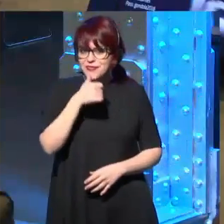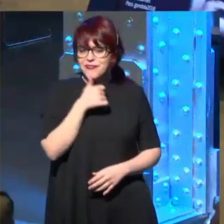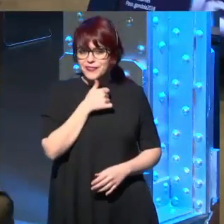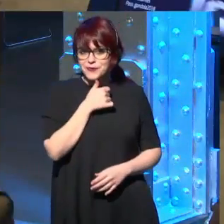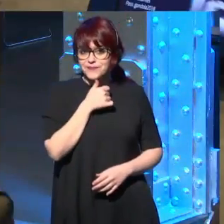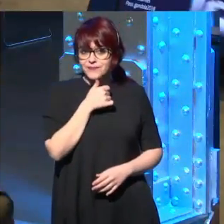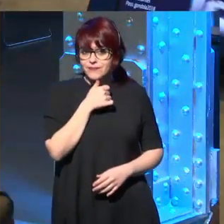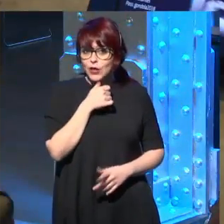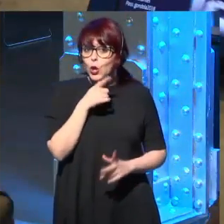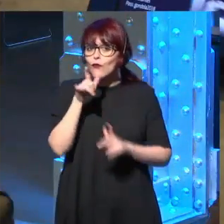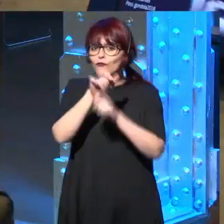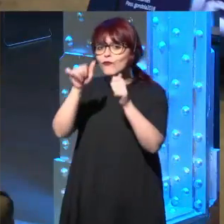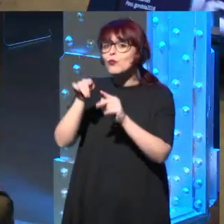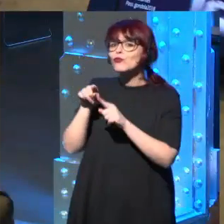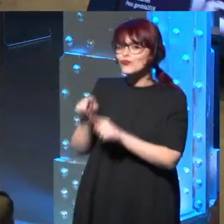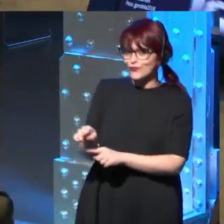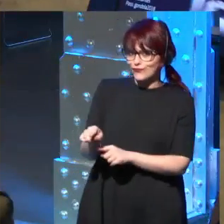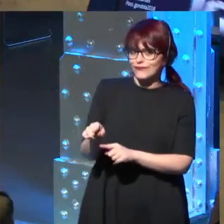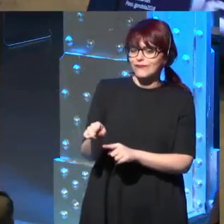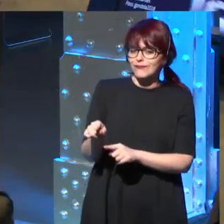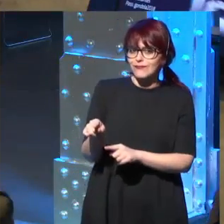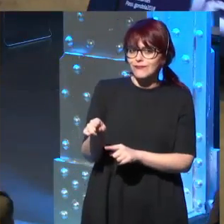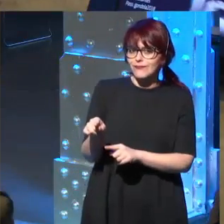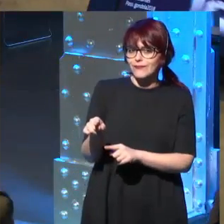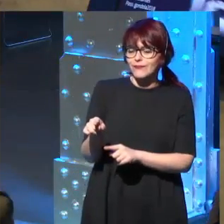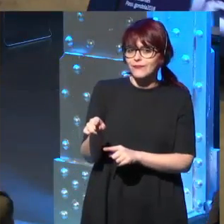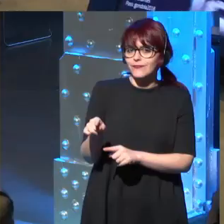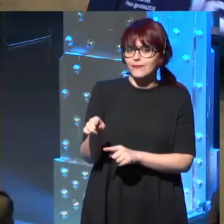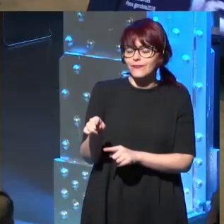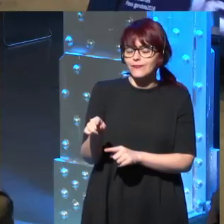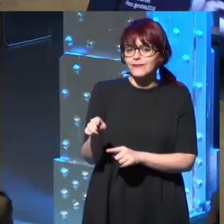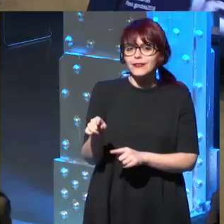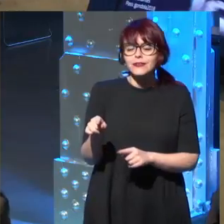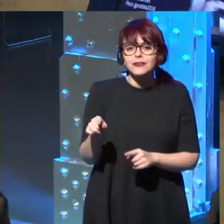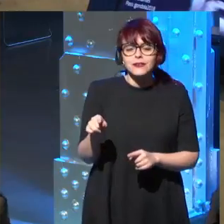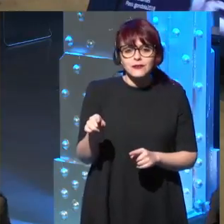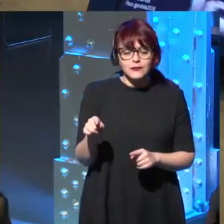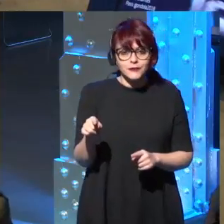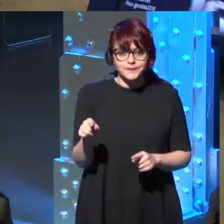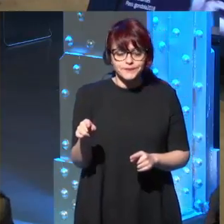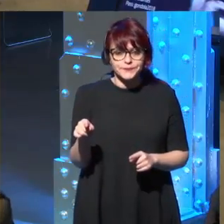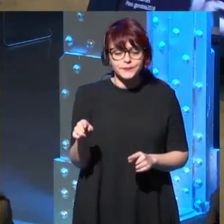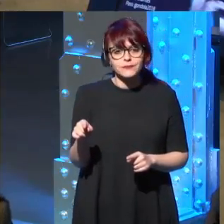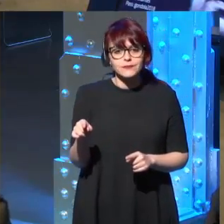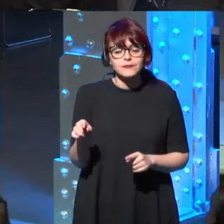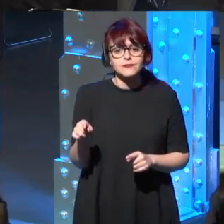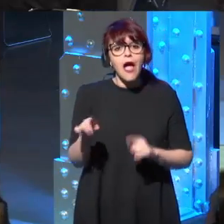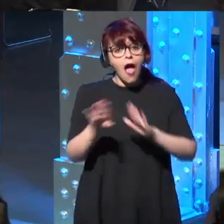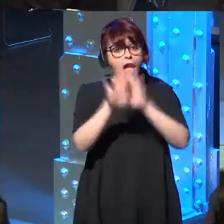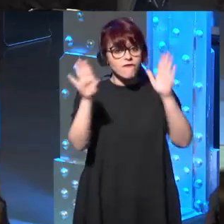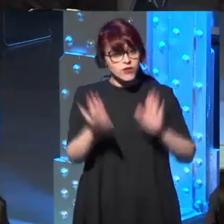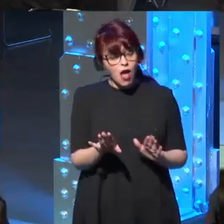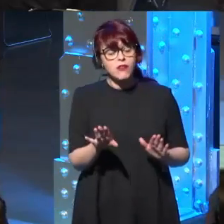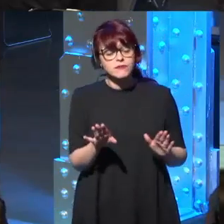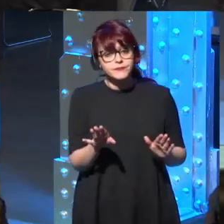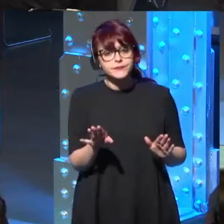happiness, of joy, and of patience? That is your type of writing, my description. In the end, it's getting